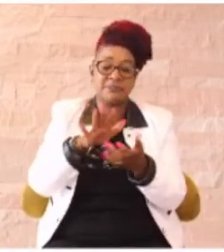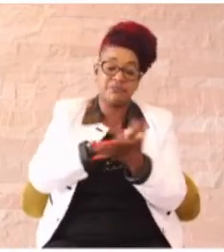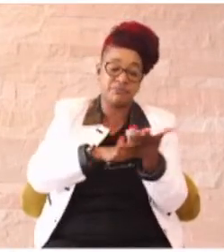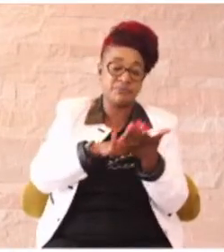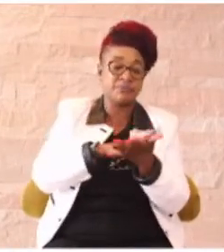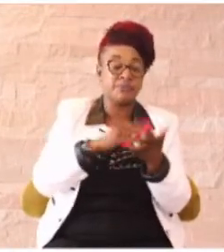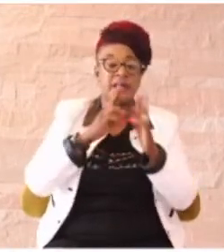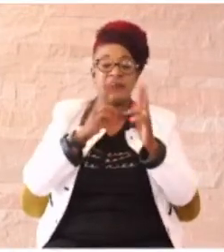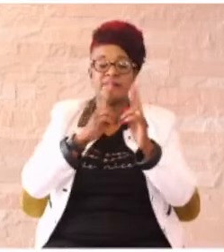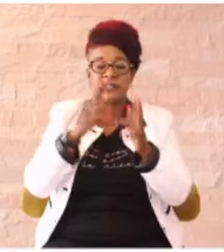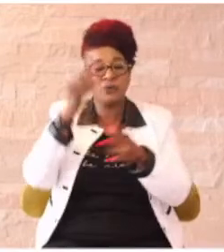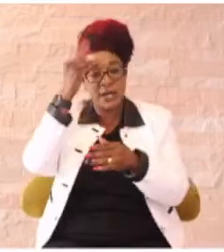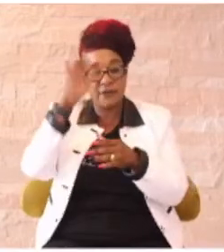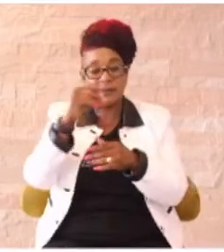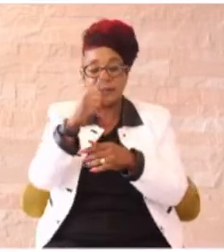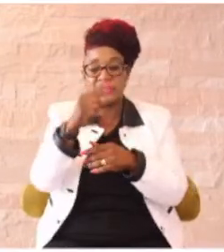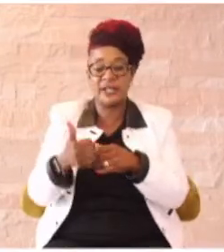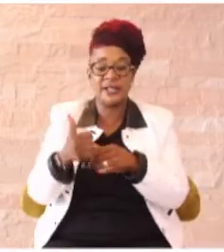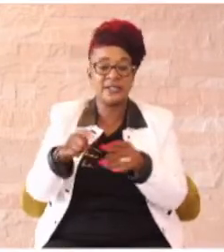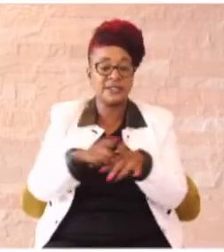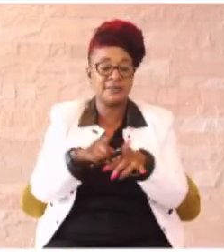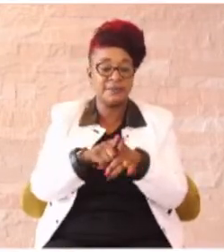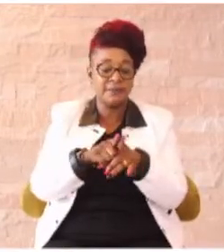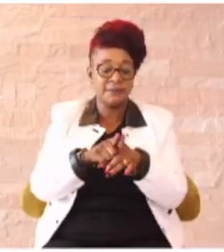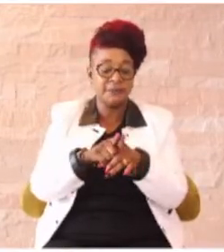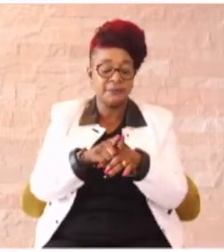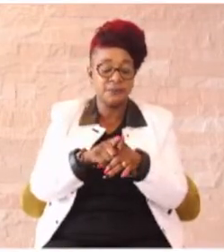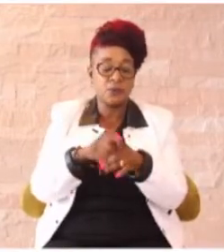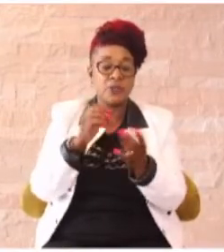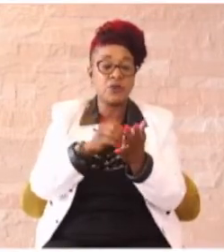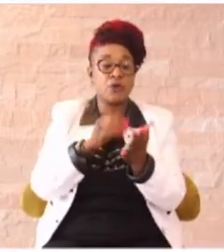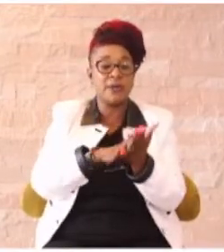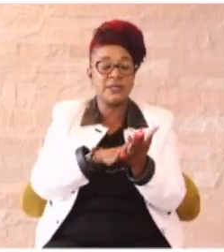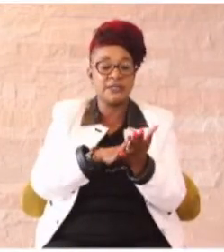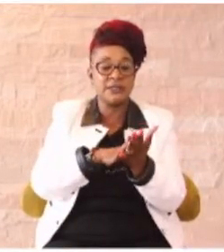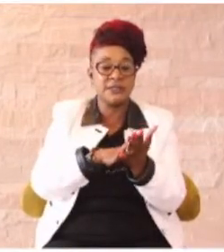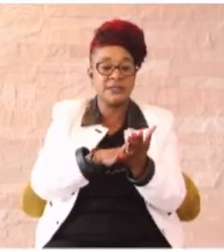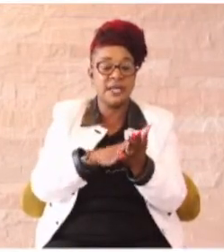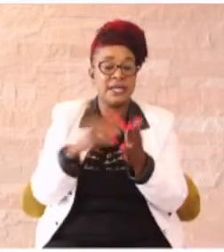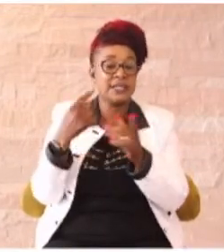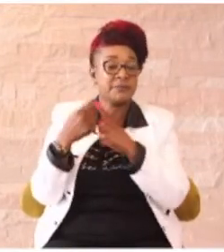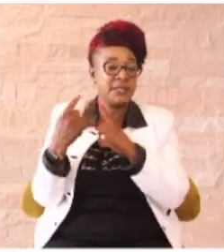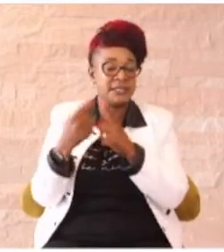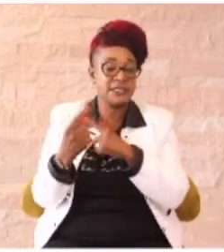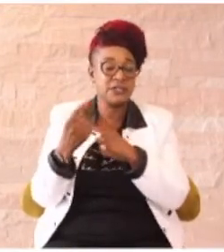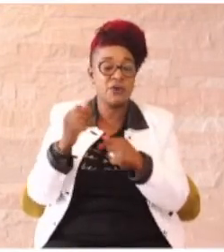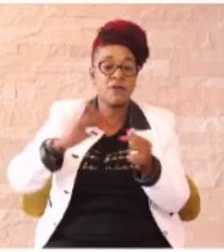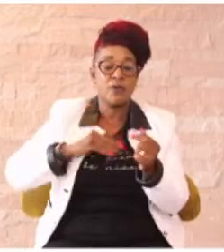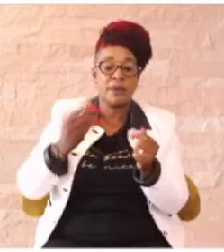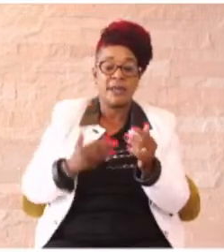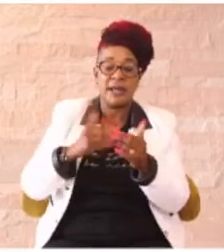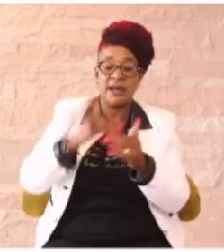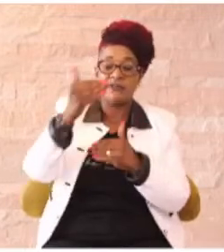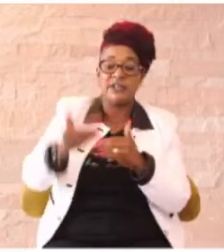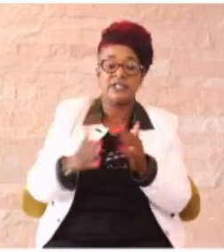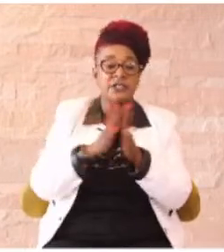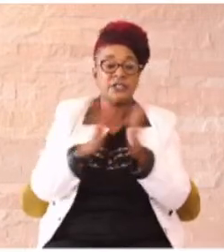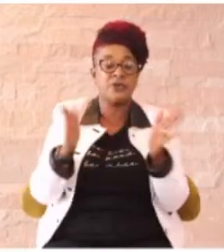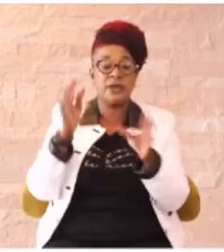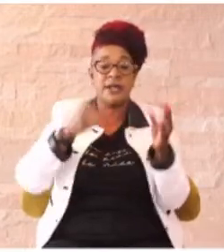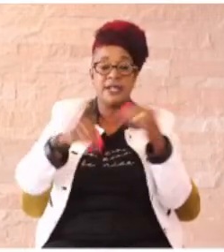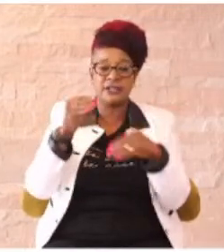to learn from each other, and the fact that we also document experiences of women after general elections. I